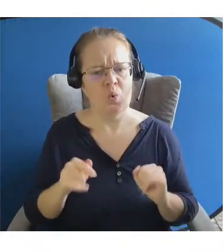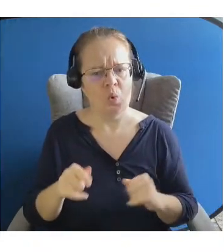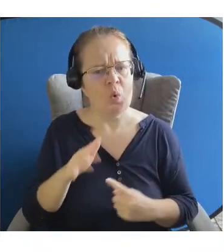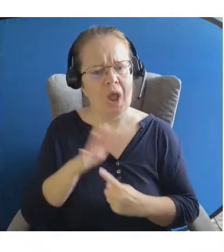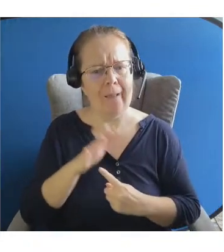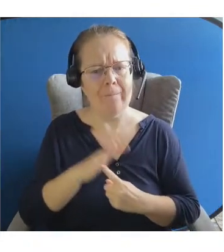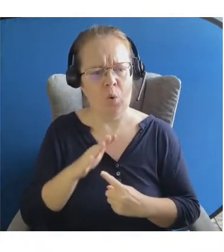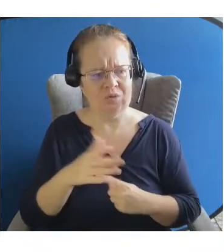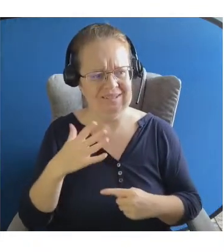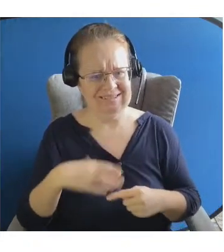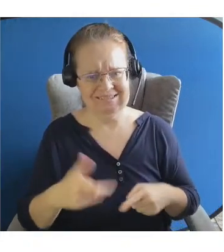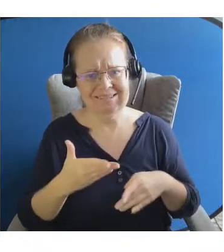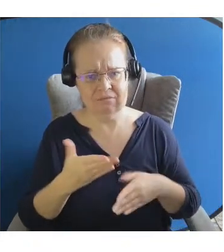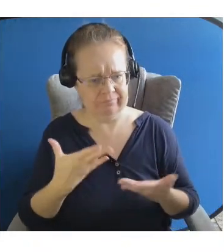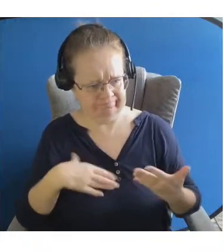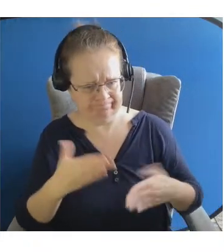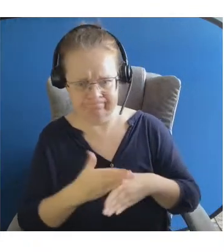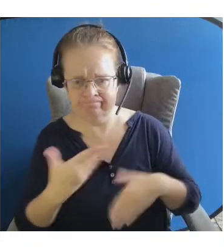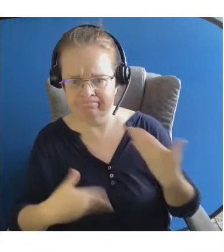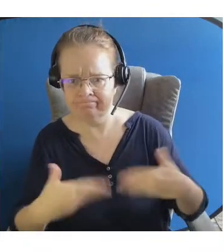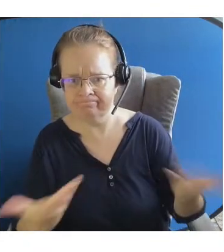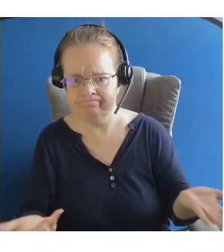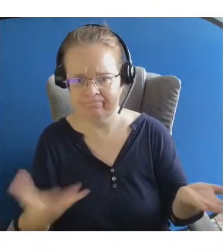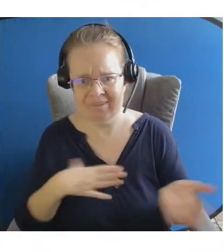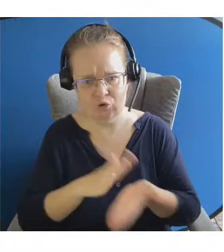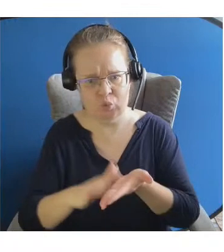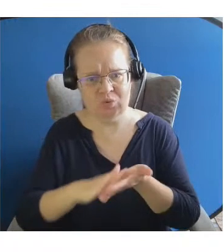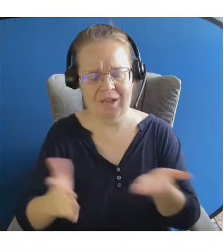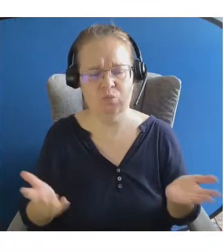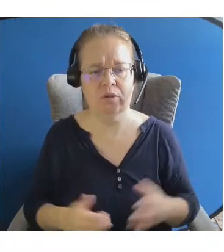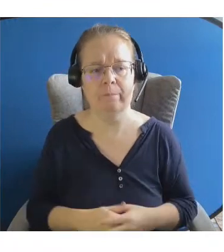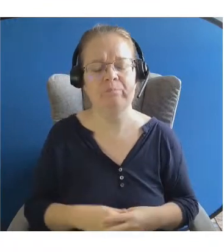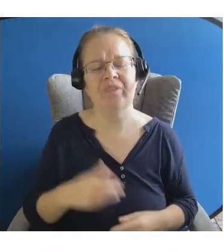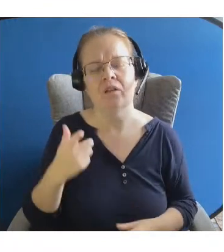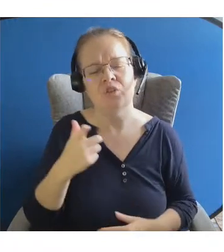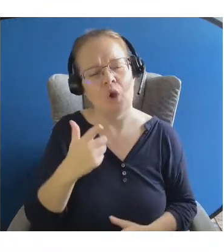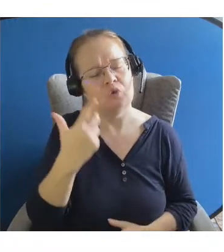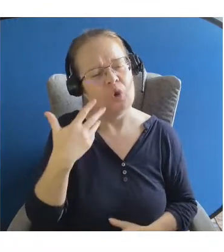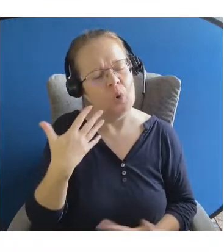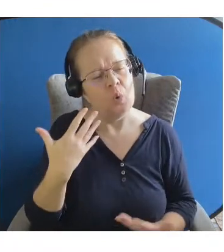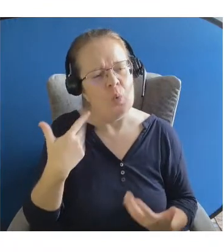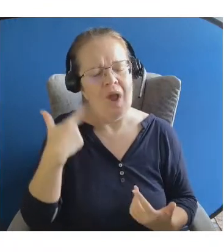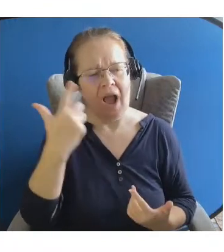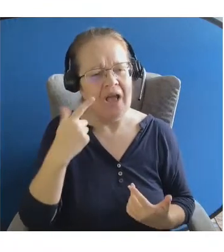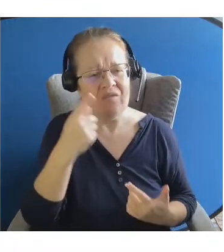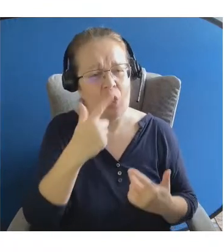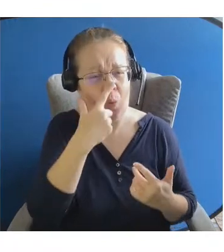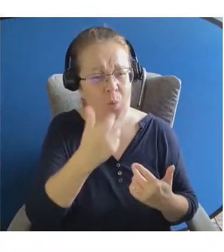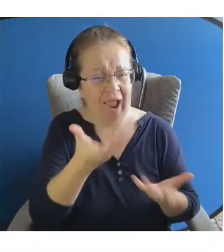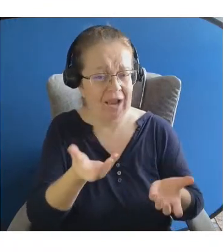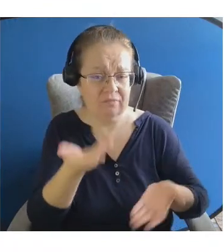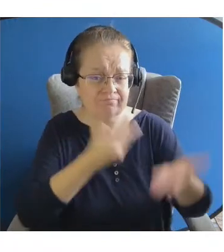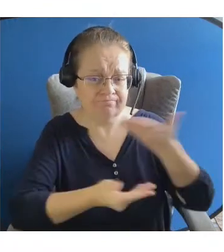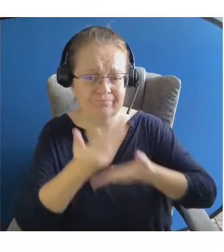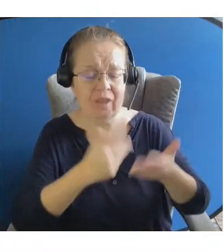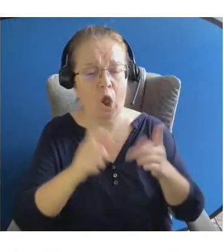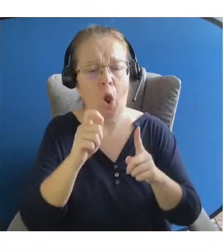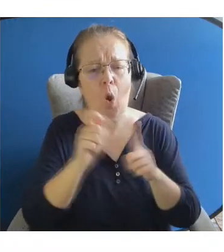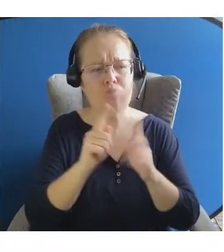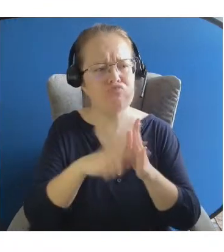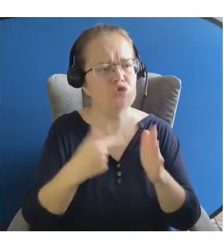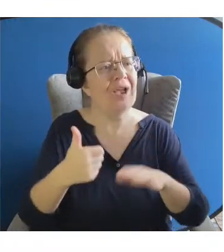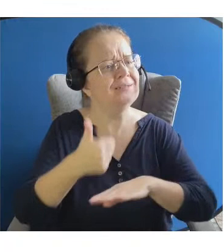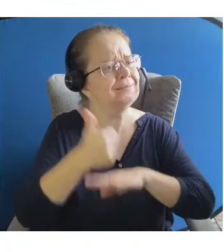for action. So Priya, I wonder if you could kick us off by saying how the project came